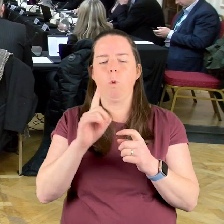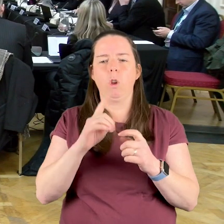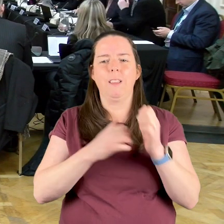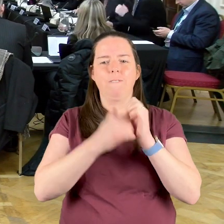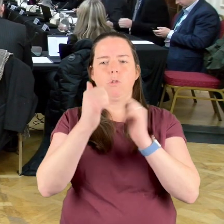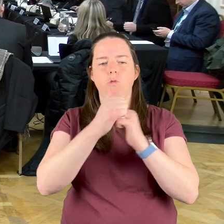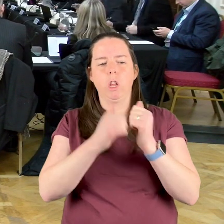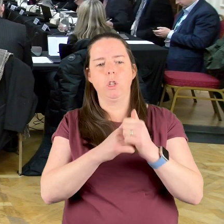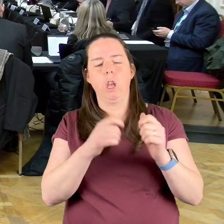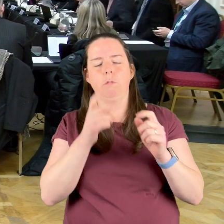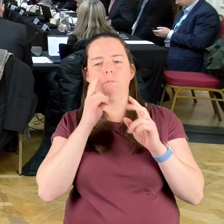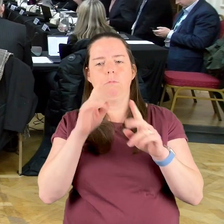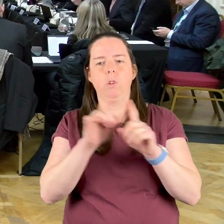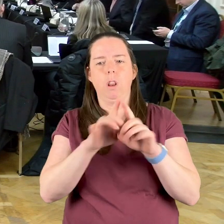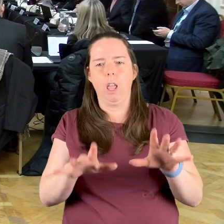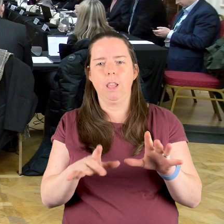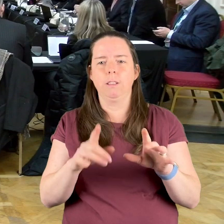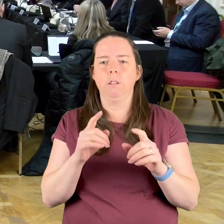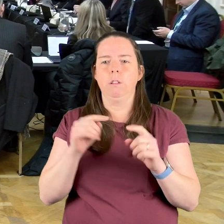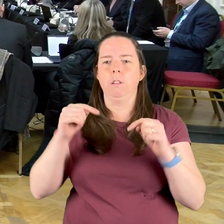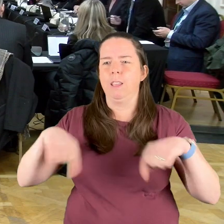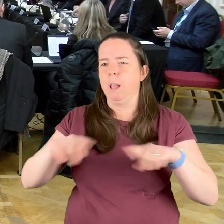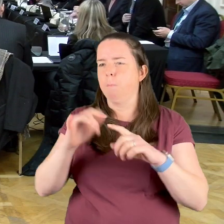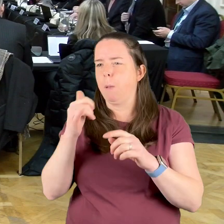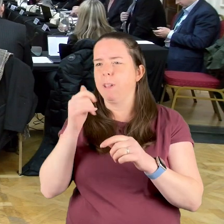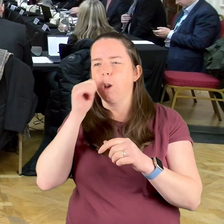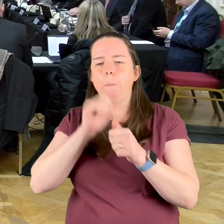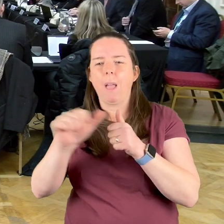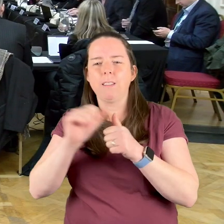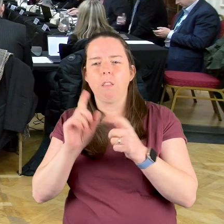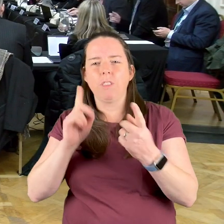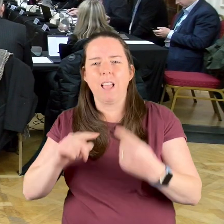here will know much better what the answer might be.